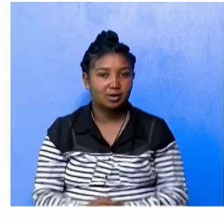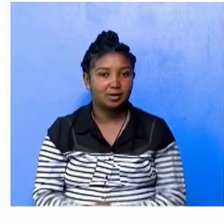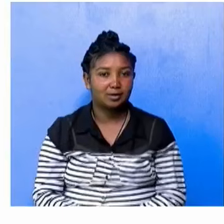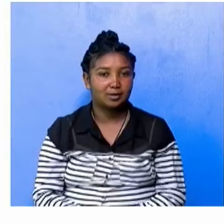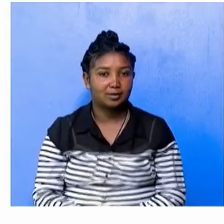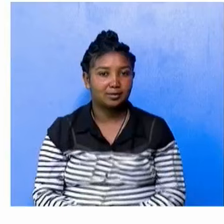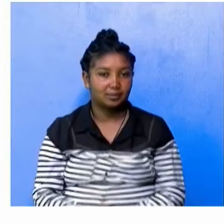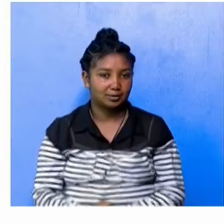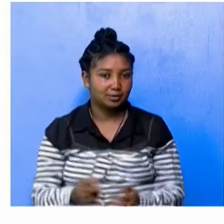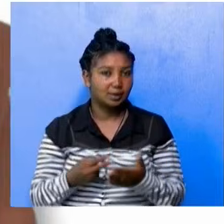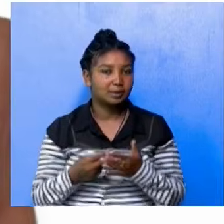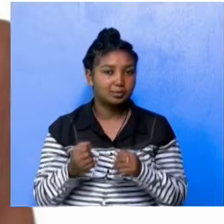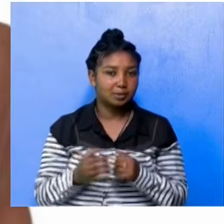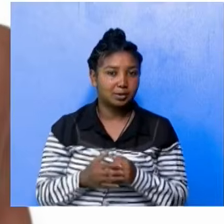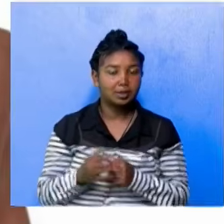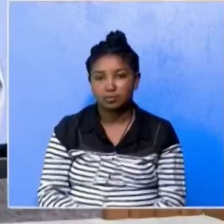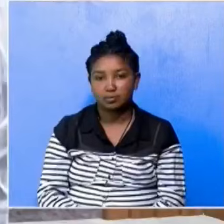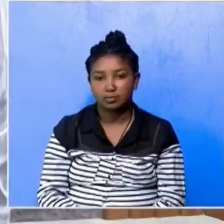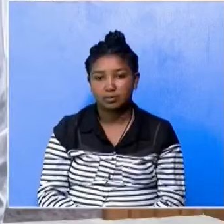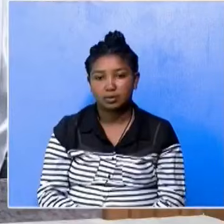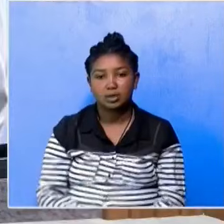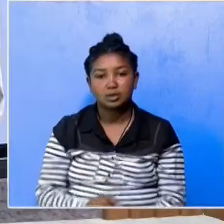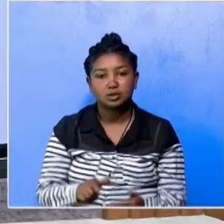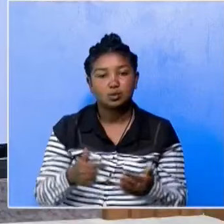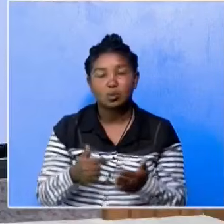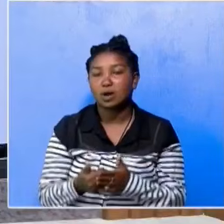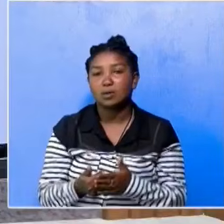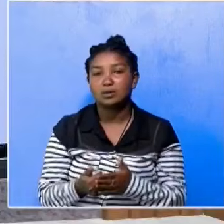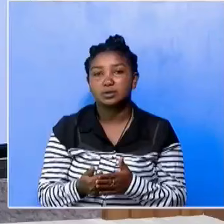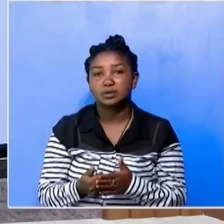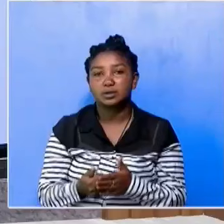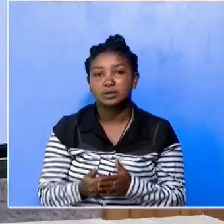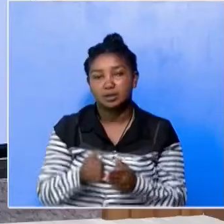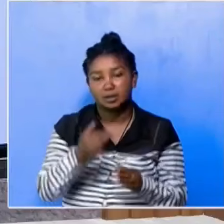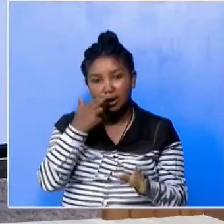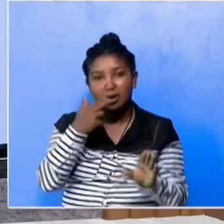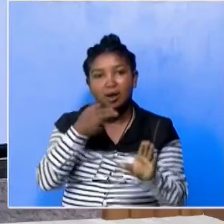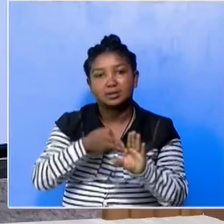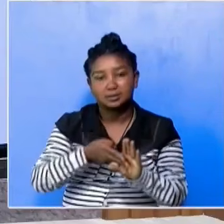Oh, that should be here. So what about gas?